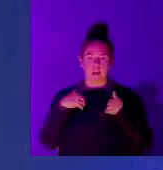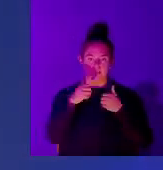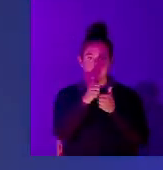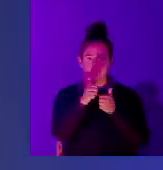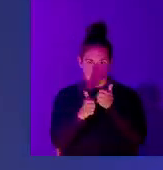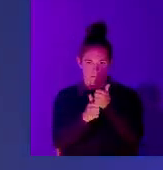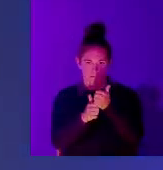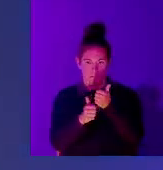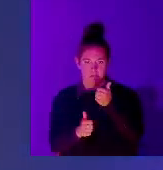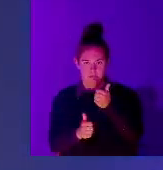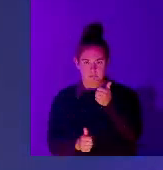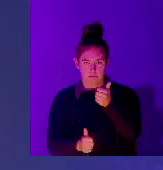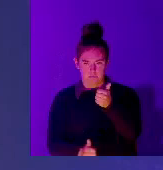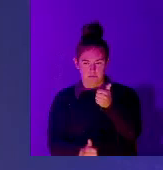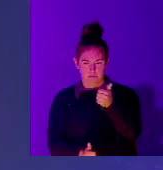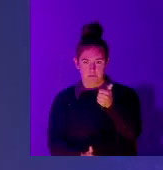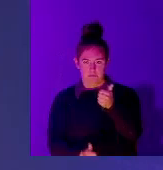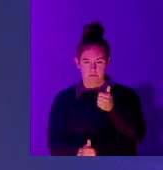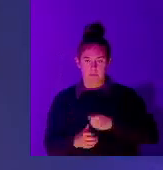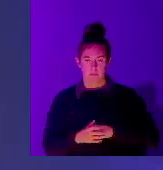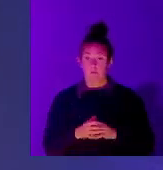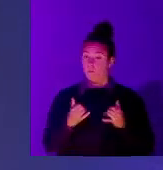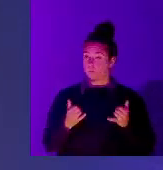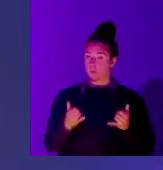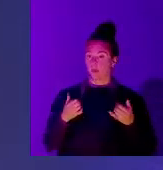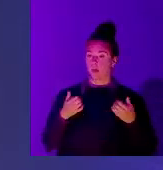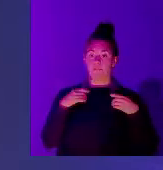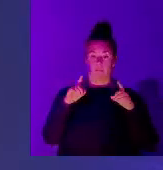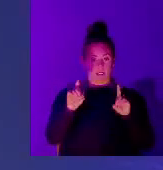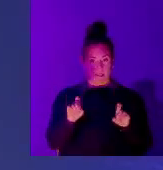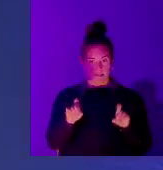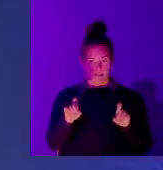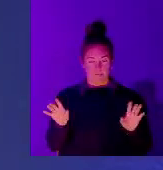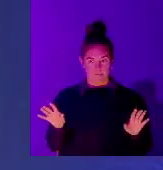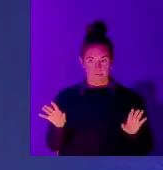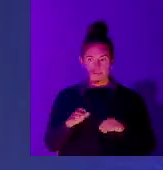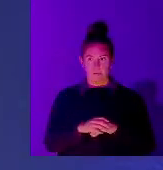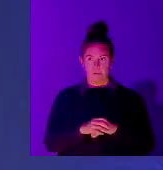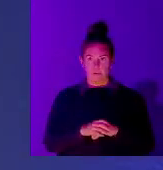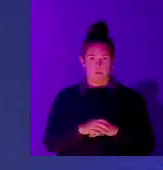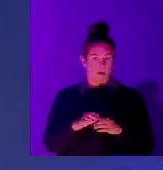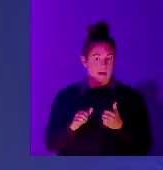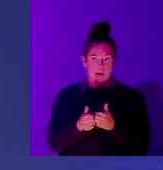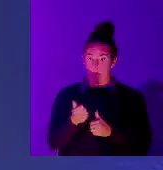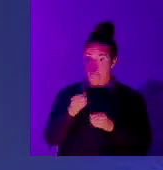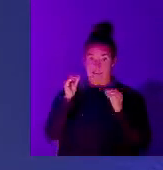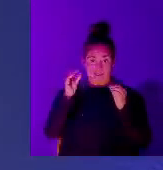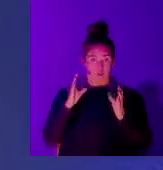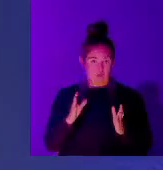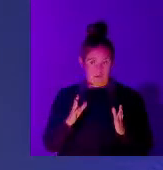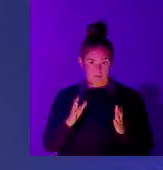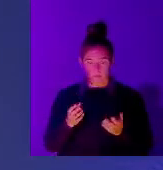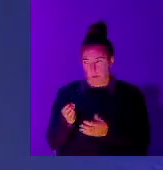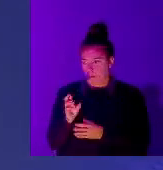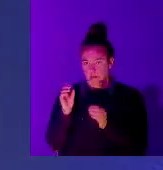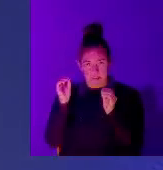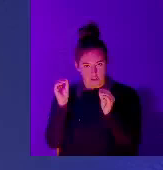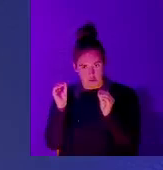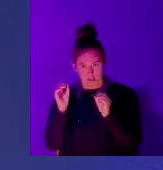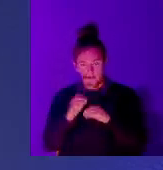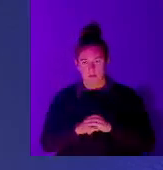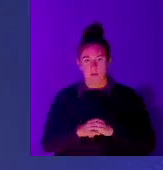Now, here's the test. Any teacher or teaching which diminishes Christ's glory or